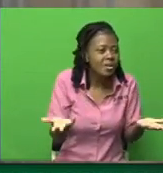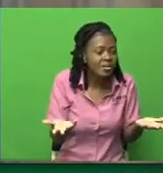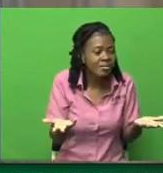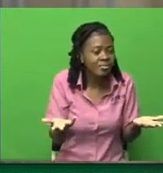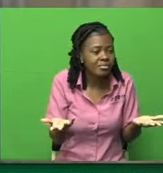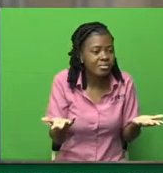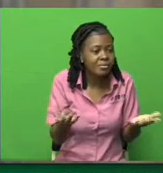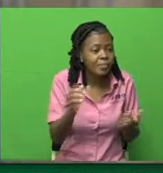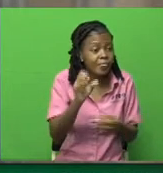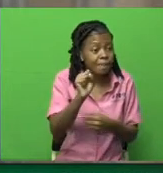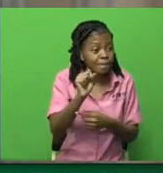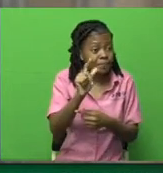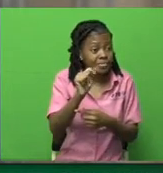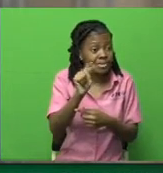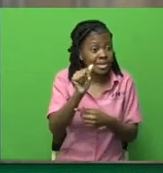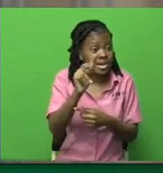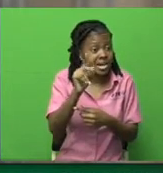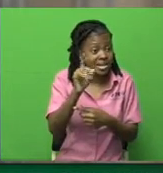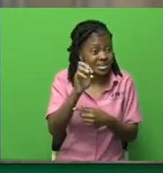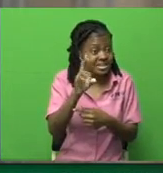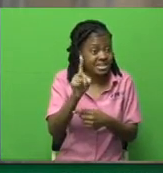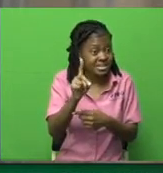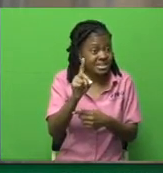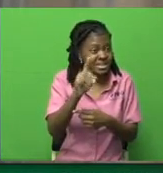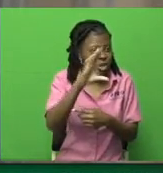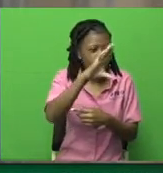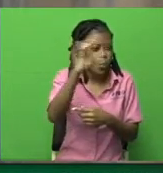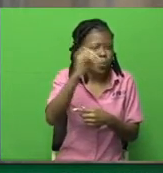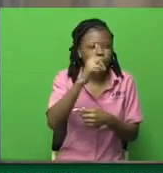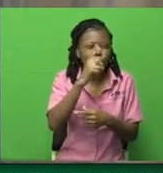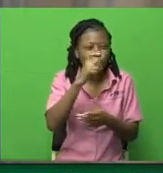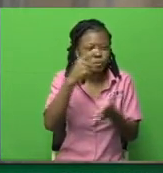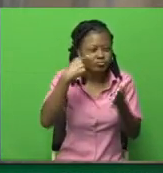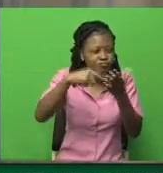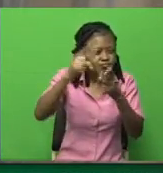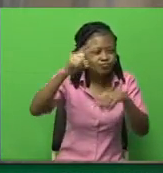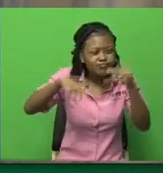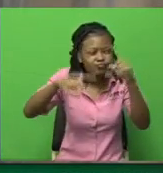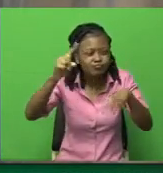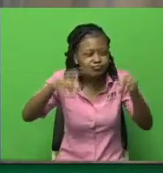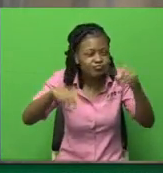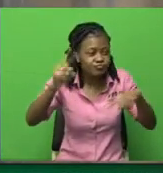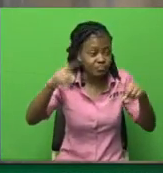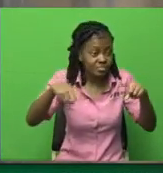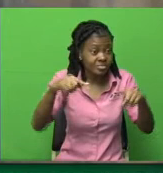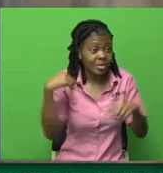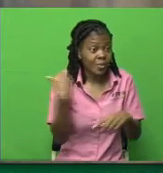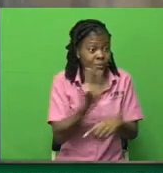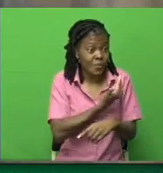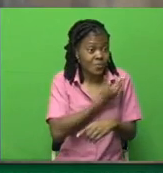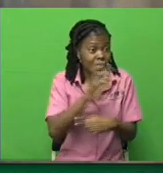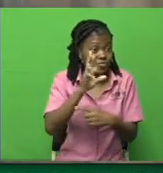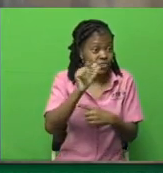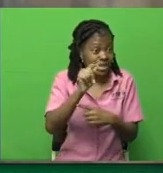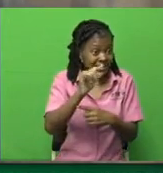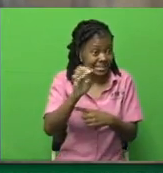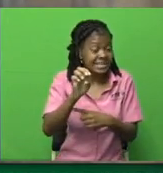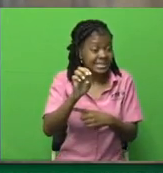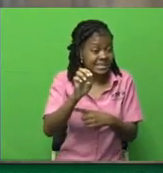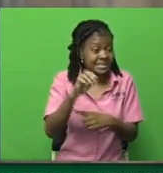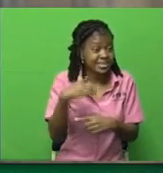poor upgrade I mean said in the first time in 15 years senator Paul made a